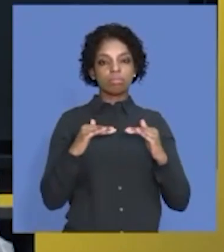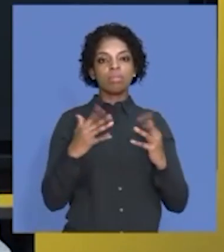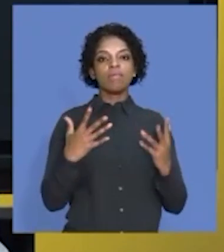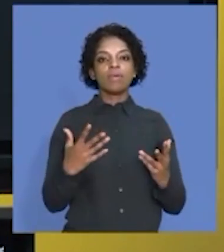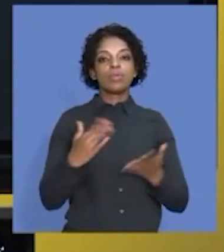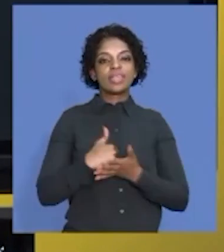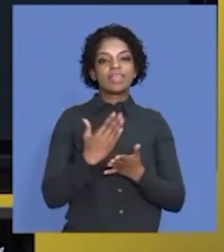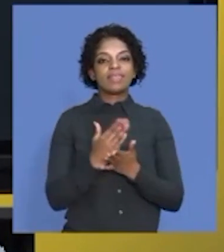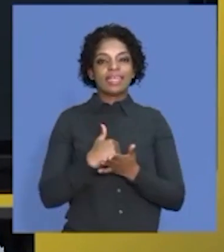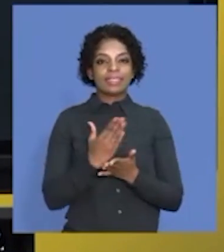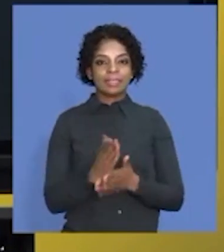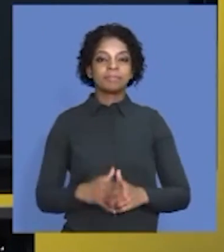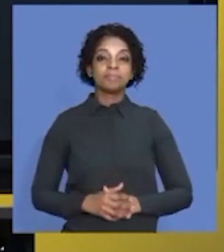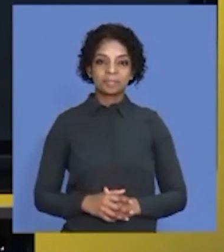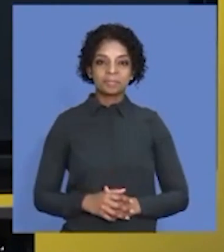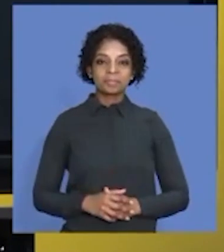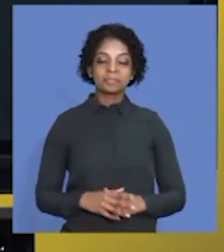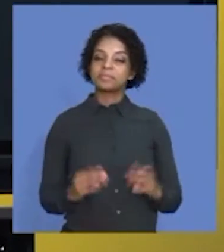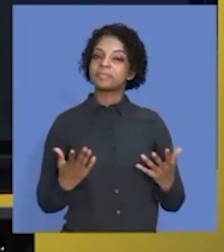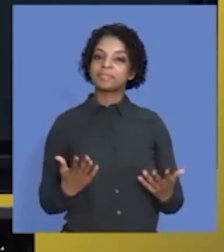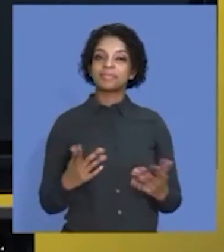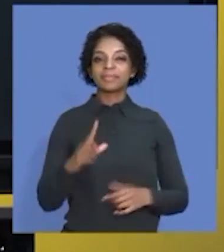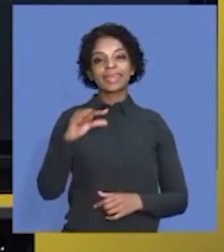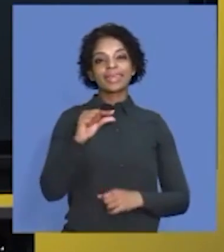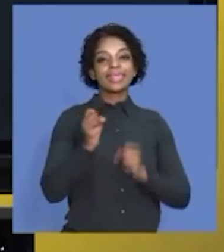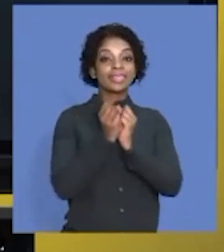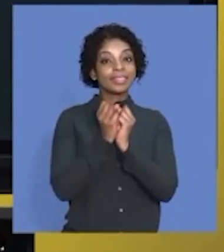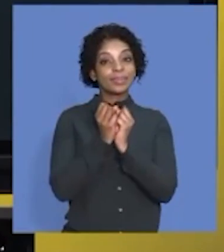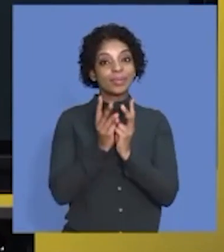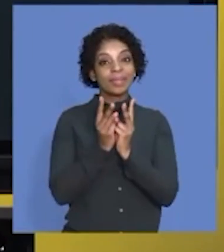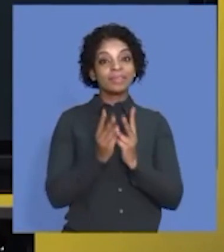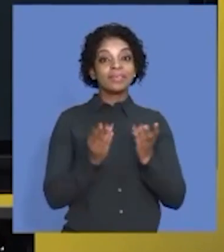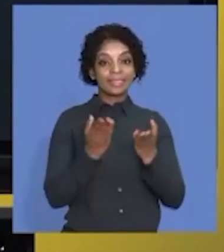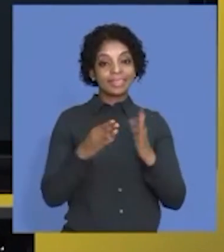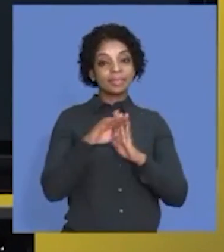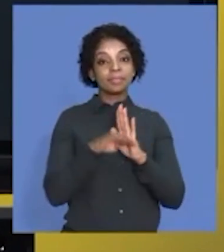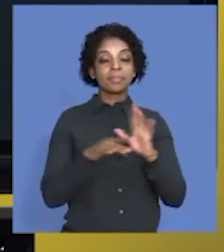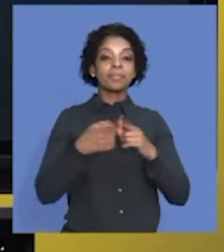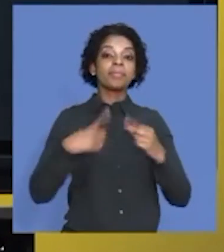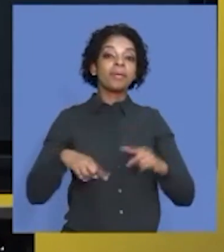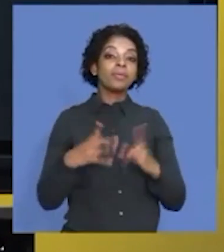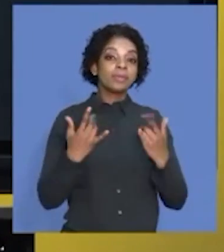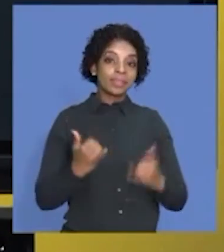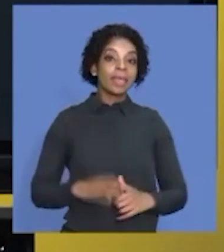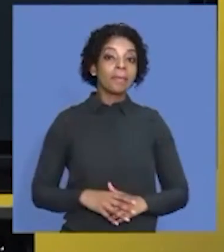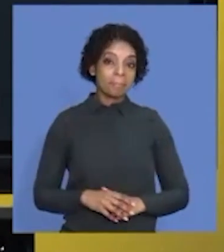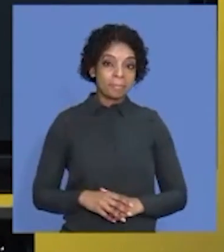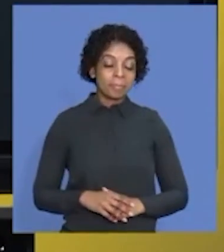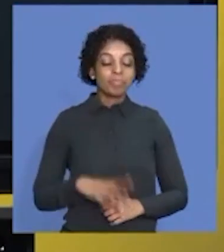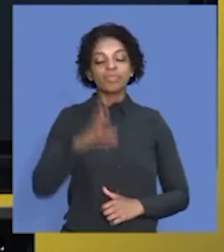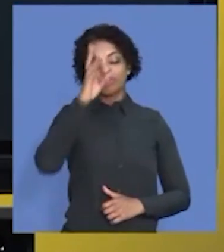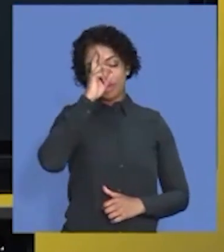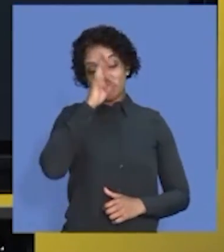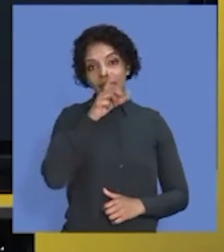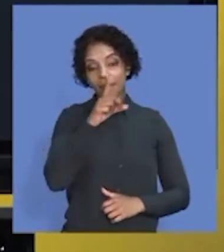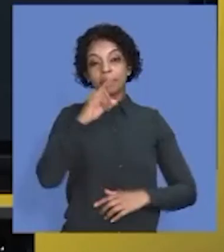of dividends. Well, grade 12s, the end of our show for today. But remember,